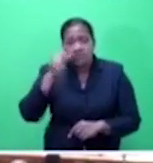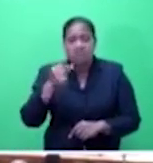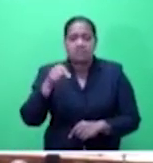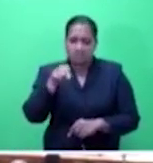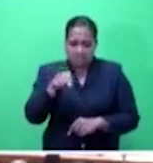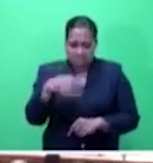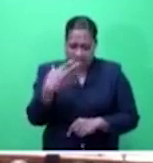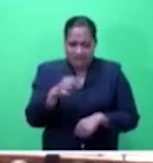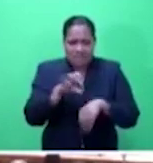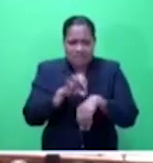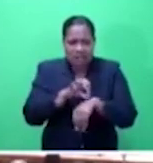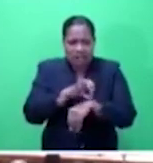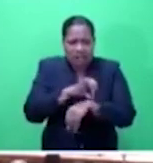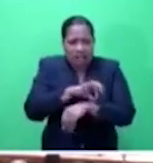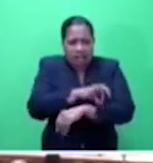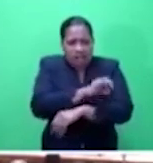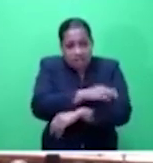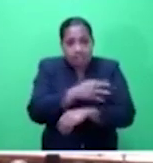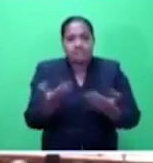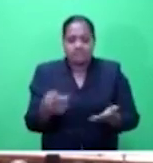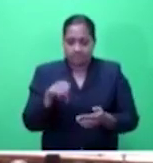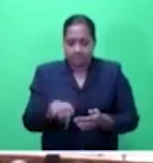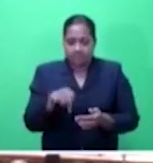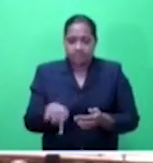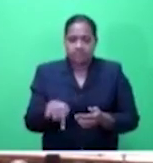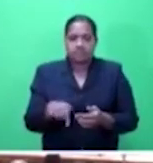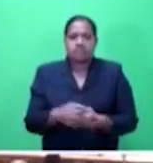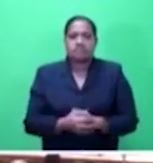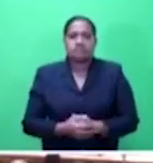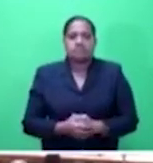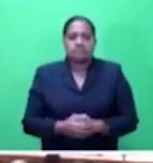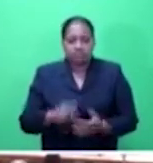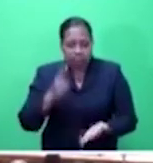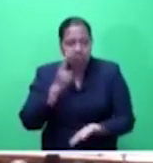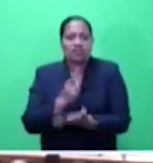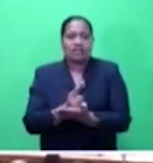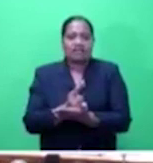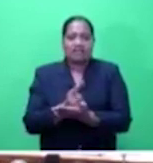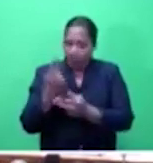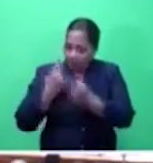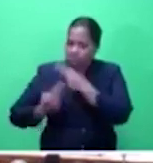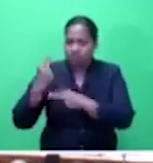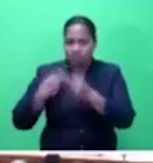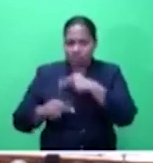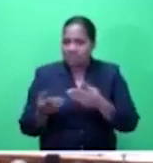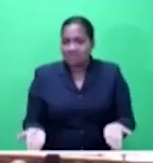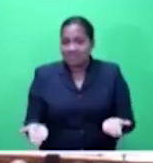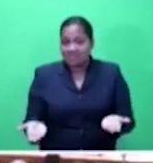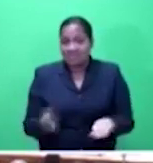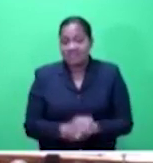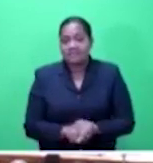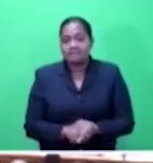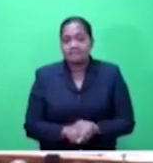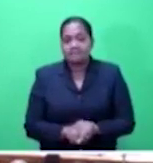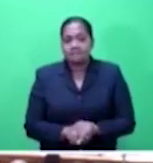time. These are the cold, hard facts of our history. Taking stock of this past should